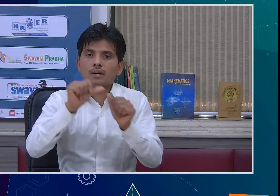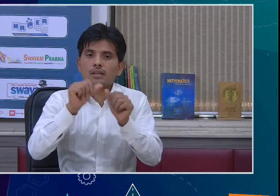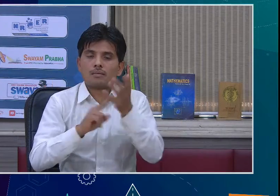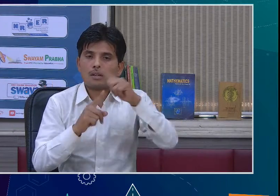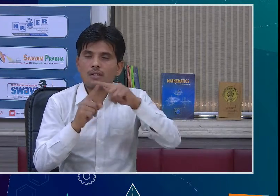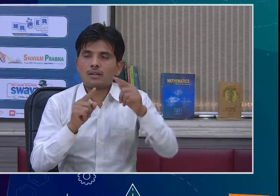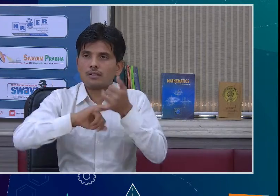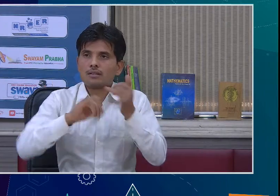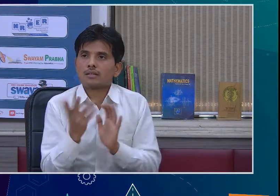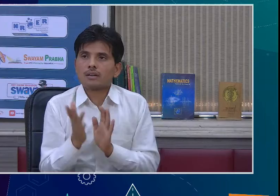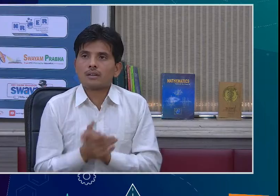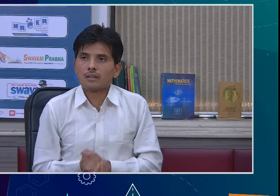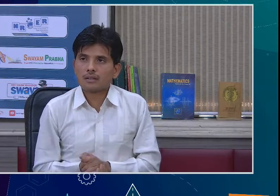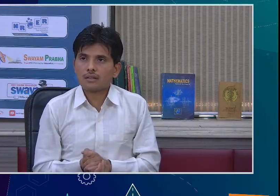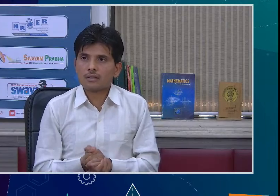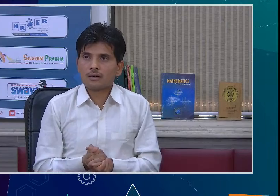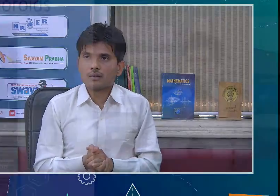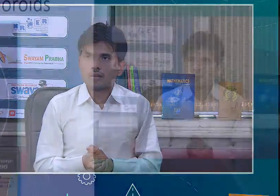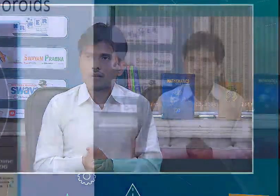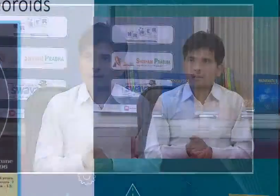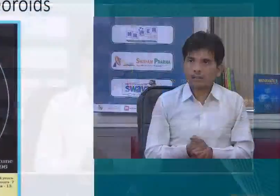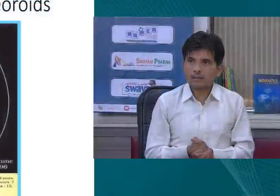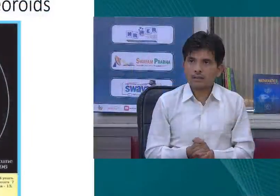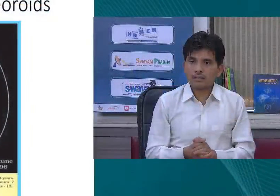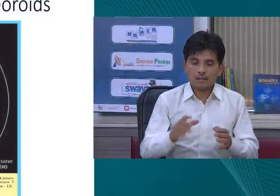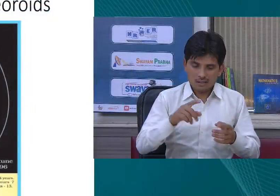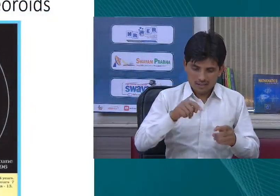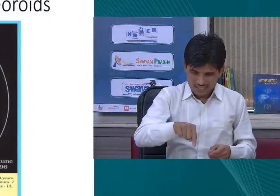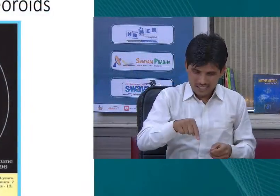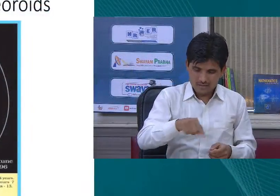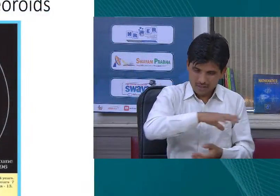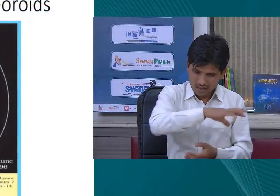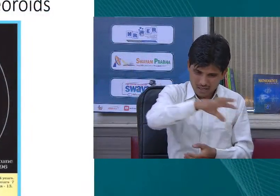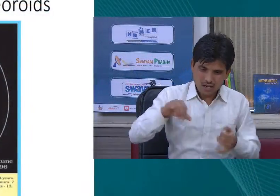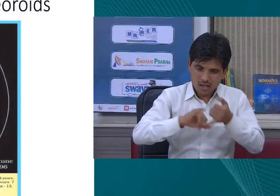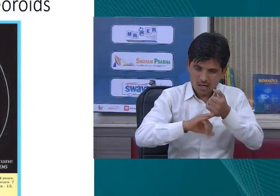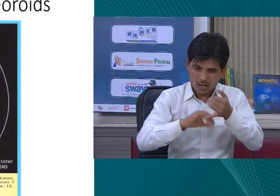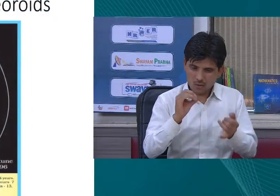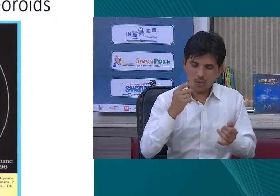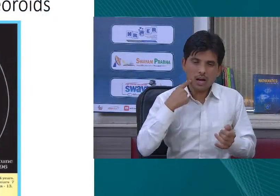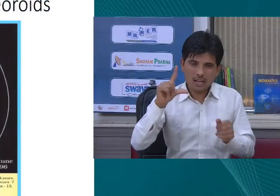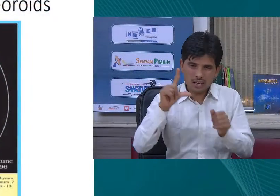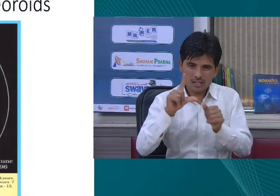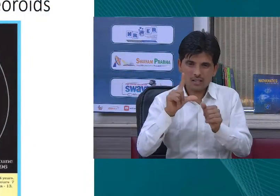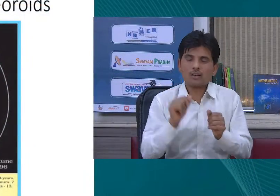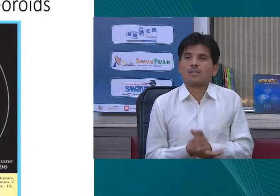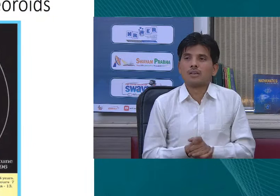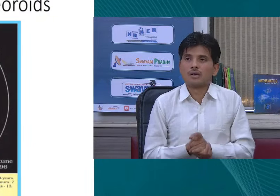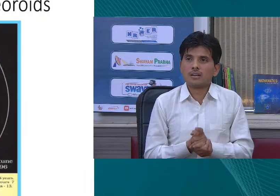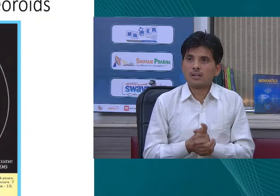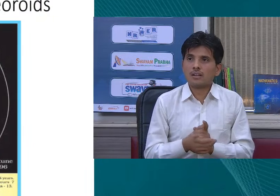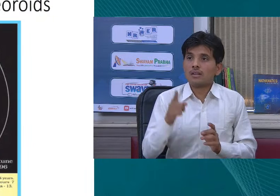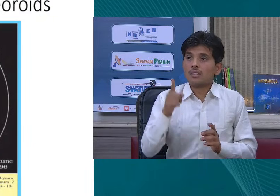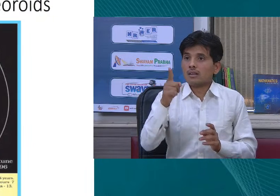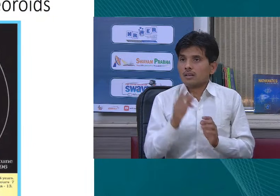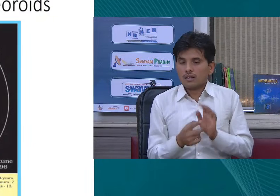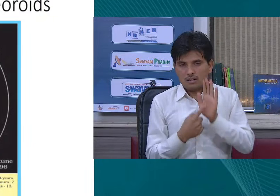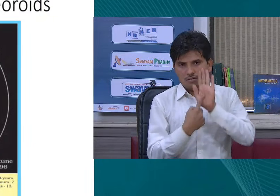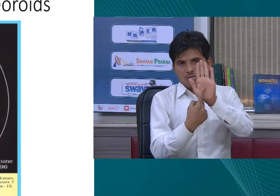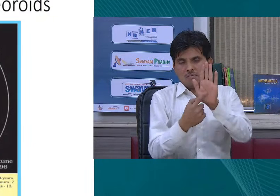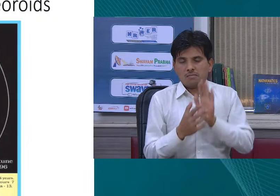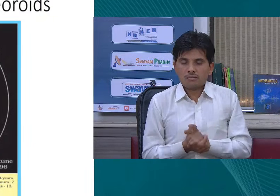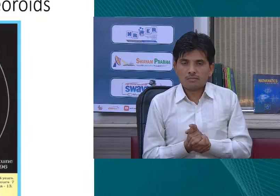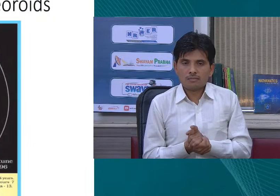mentioned about the planet, and Earth is a planet, we need to know that where is Earth